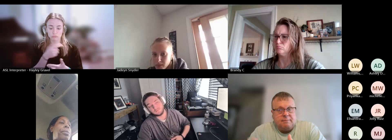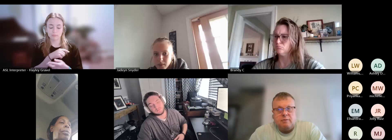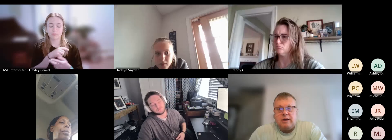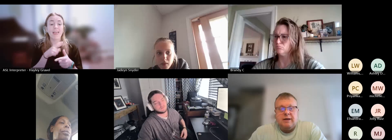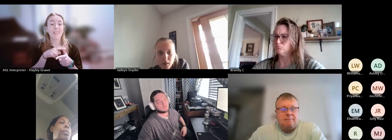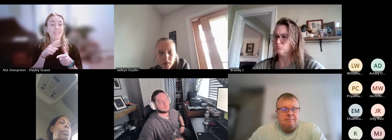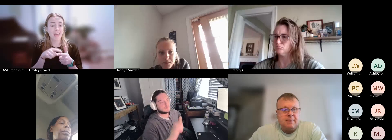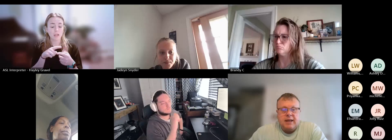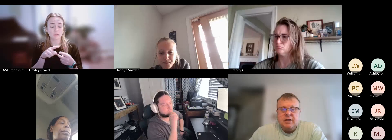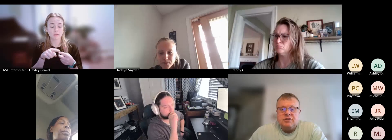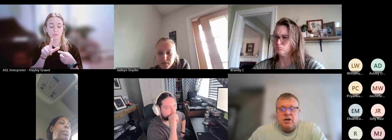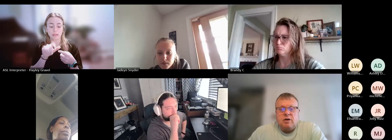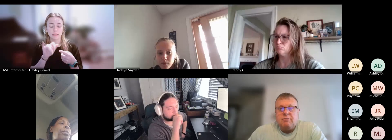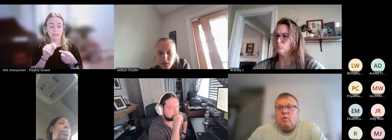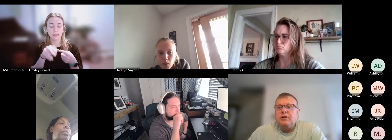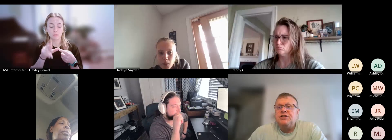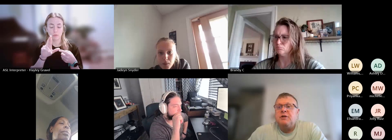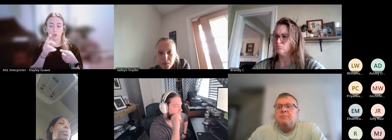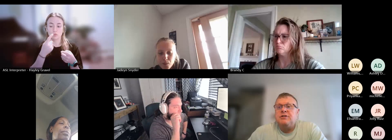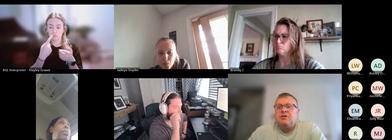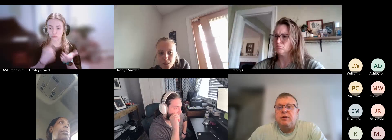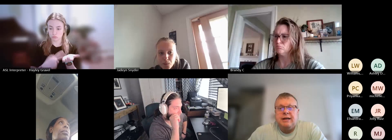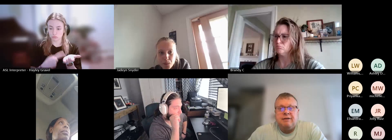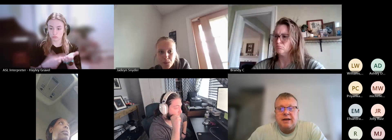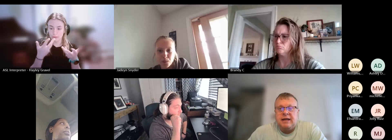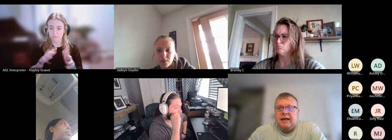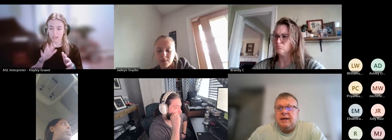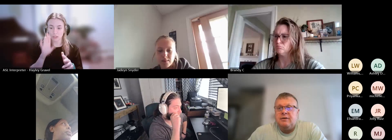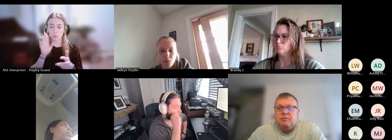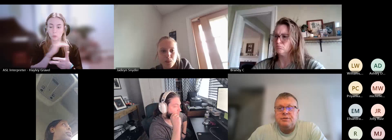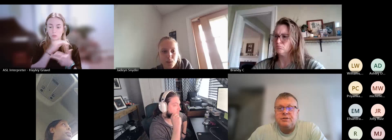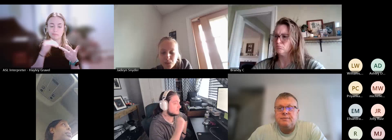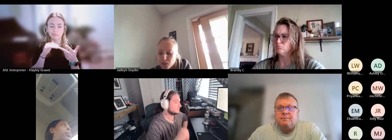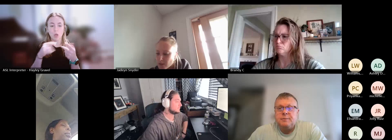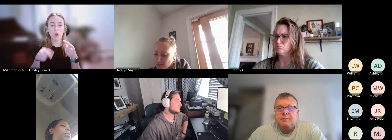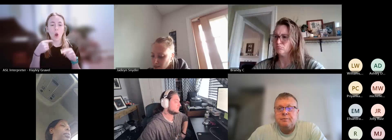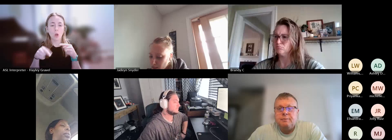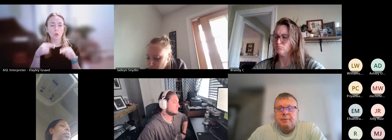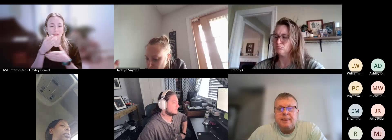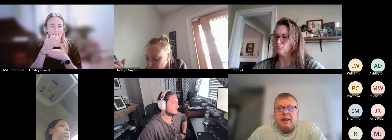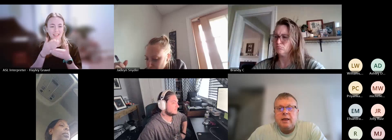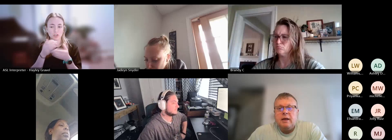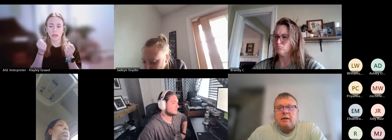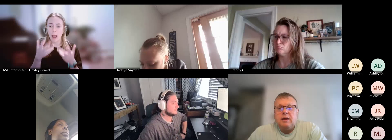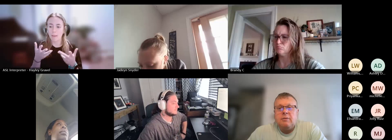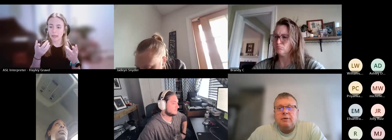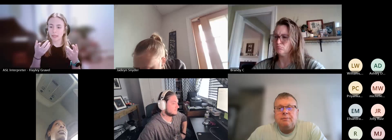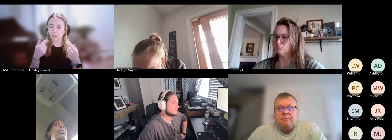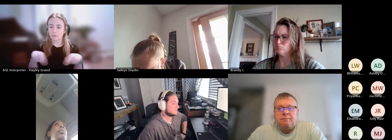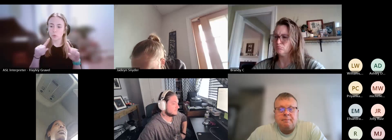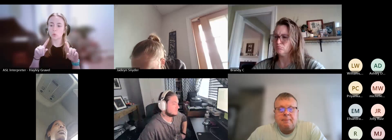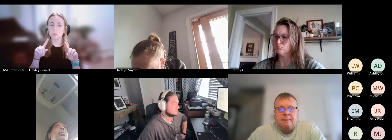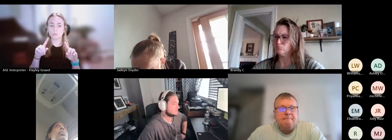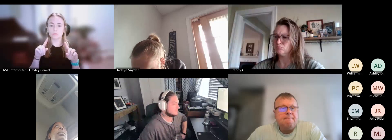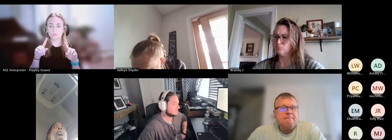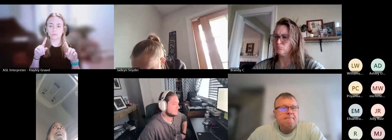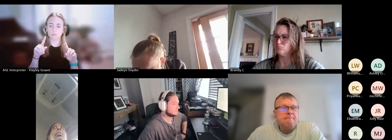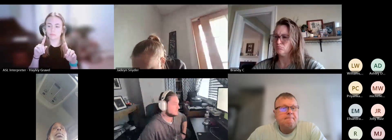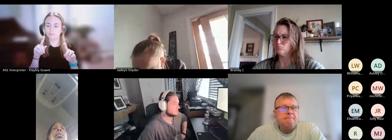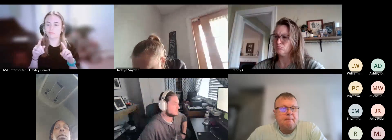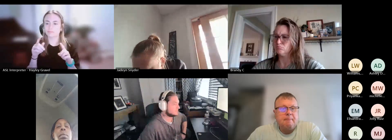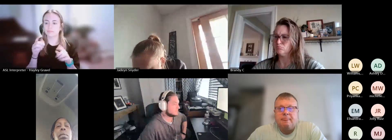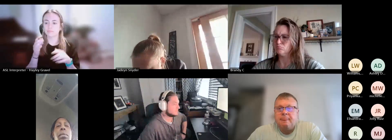your paper? Okay. So I'm going to share my screen if I can. Oops. Here we go.